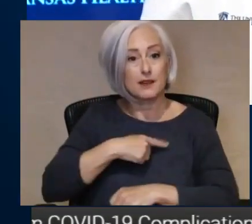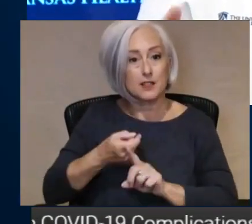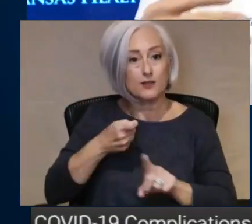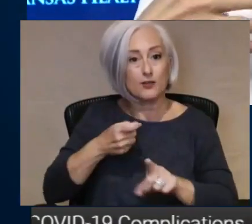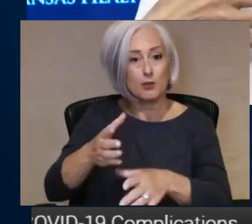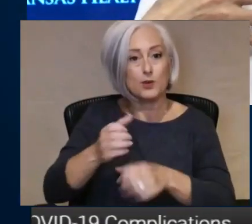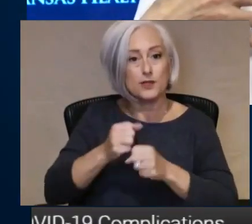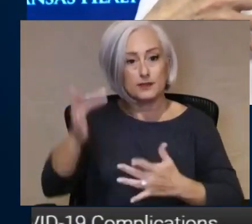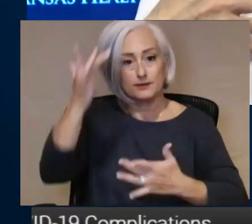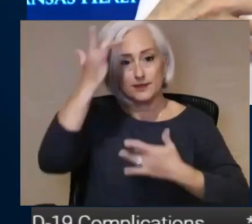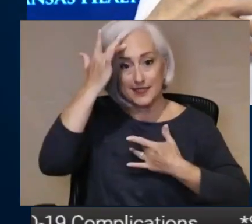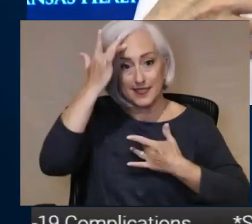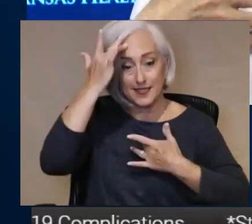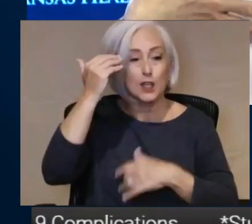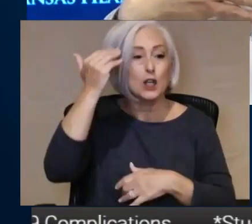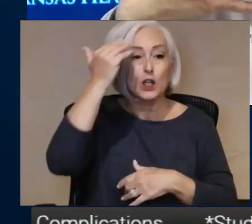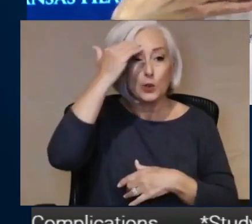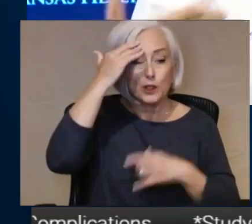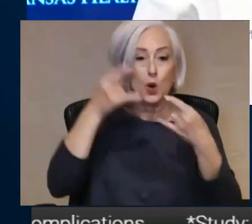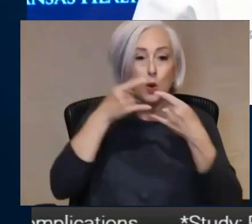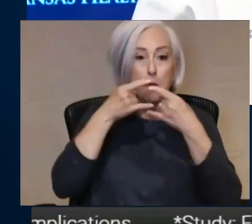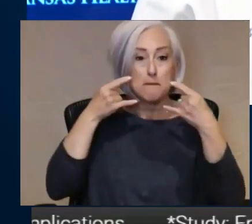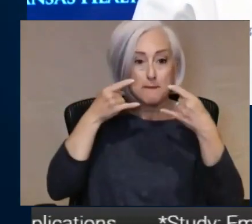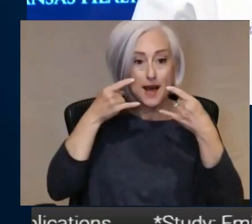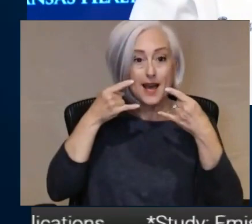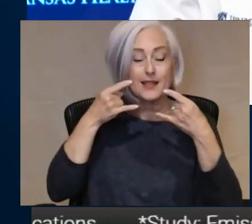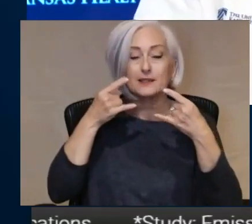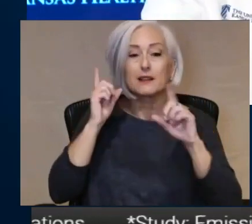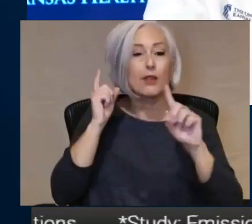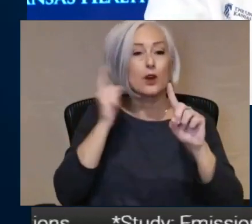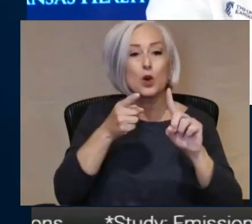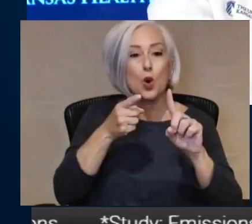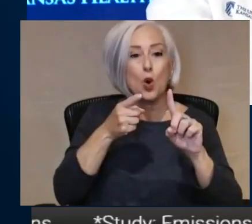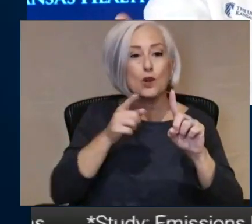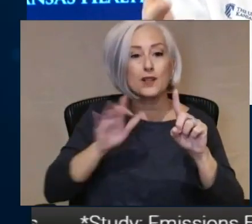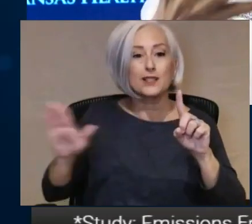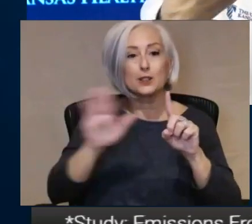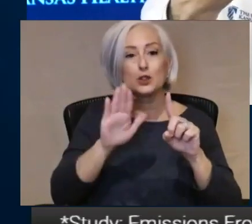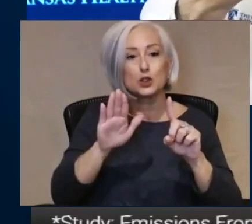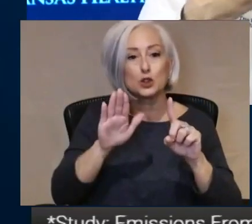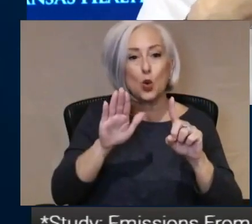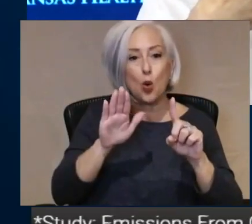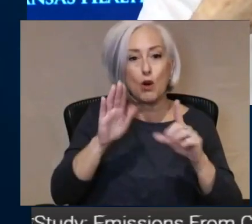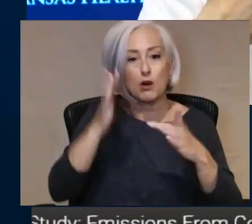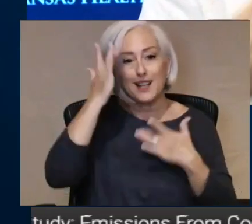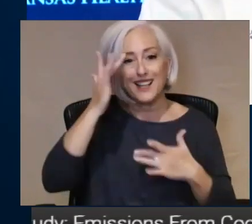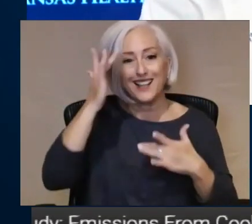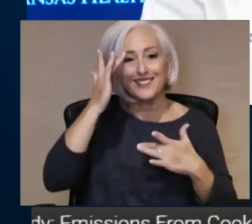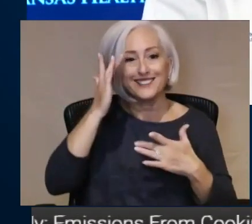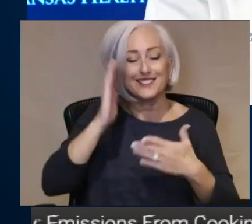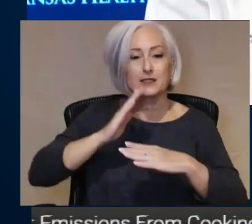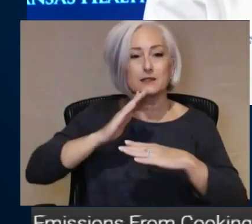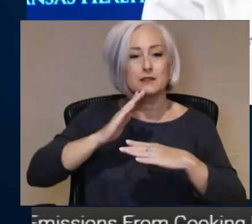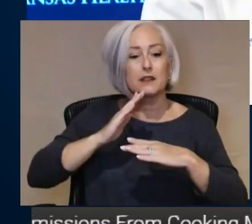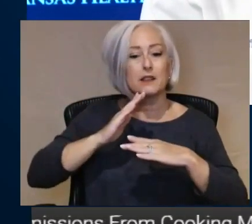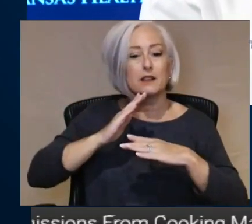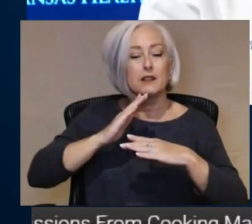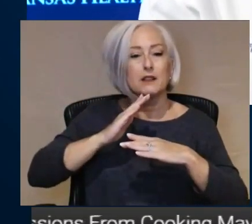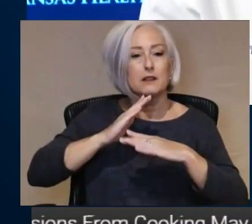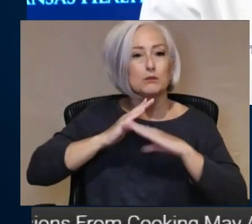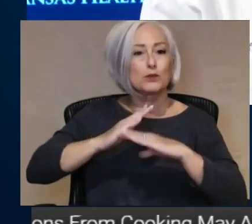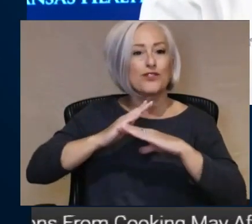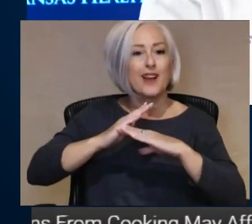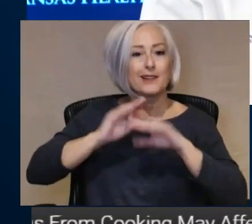are primarily designed to prevent your germs from getting out into the world, but the masks also help protect us. And I think the answer to that has